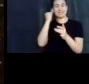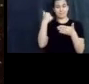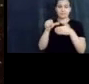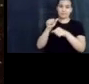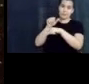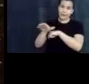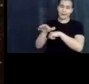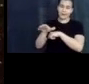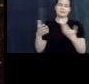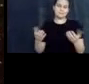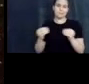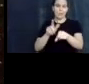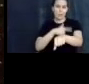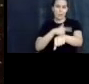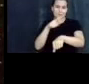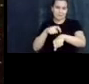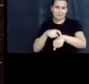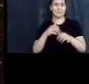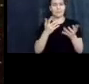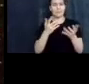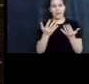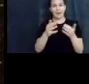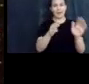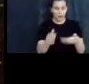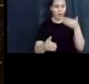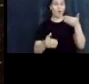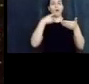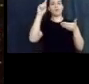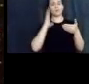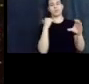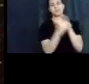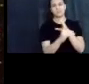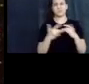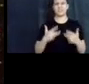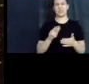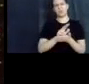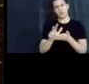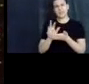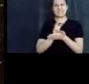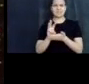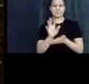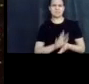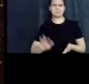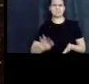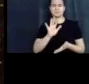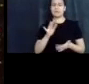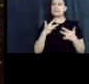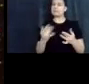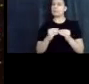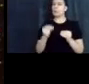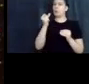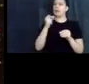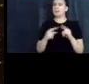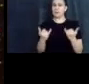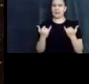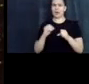weeks after all documents are received. It is usually a little bit quicker than that, but due to everything going on and our admission processors working from